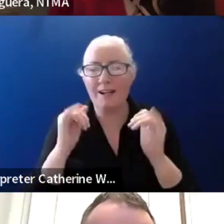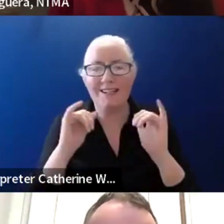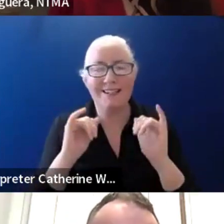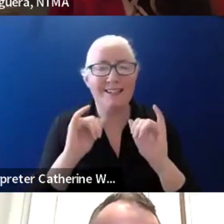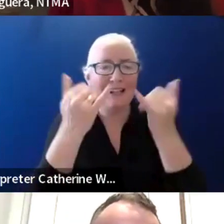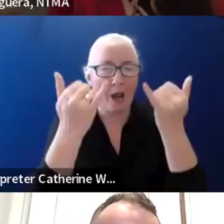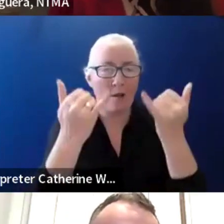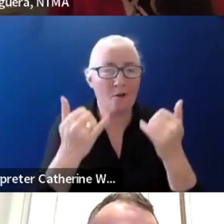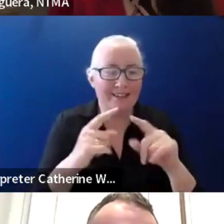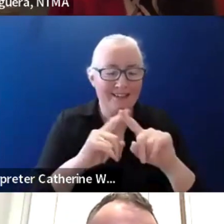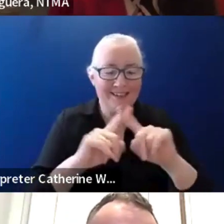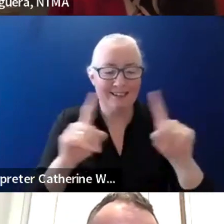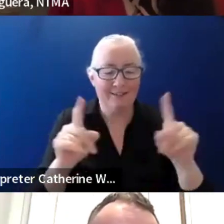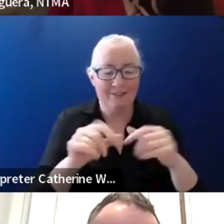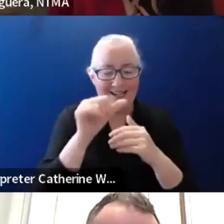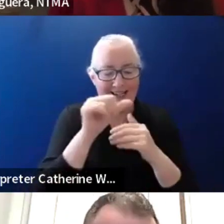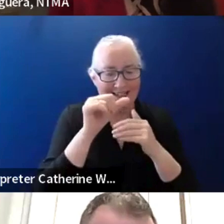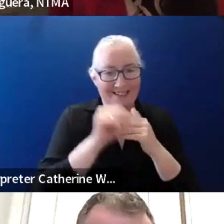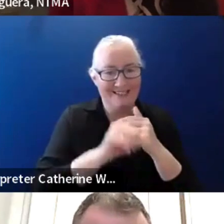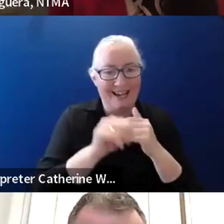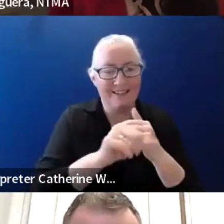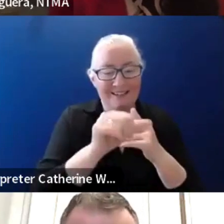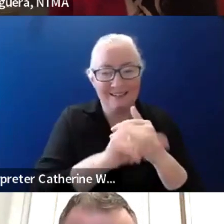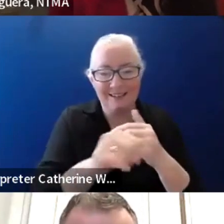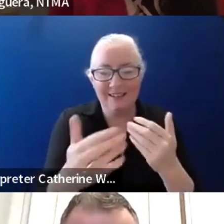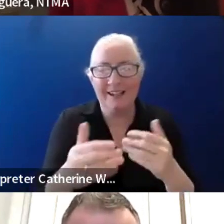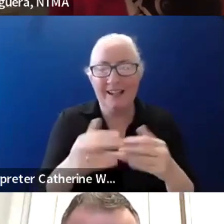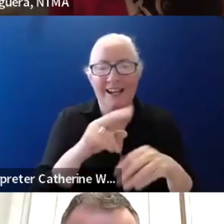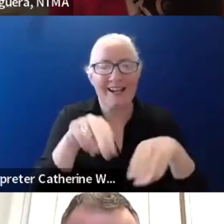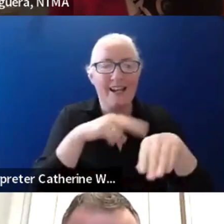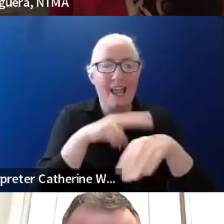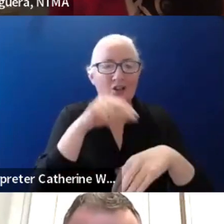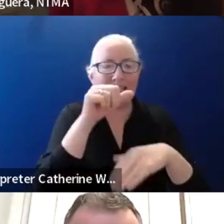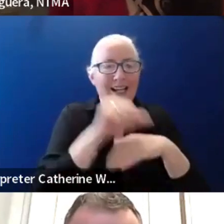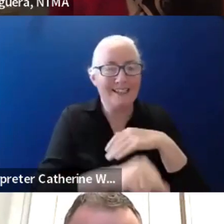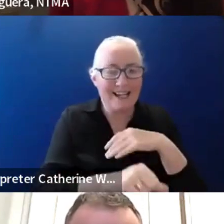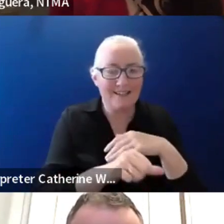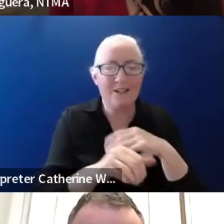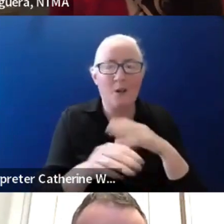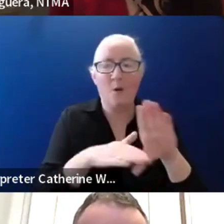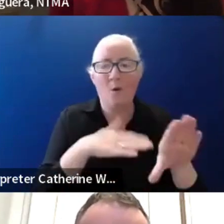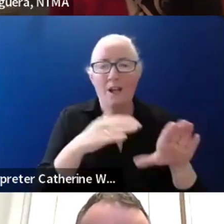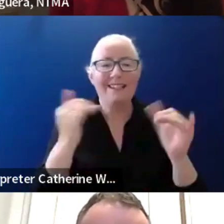our different days, theme days, national days. We celebrate with food.